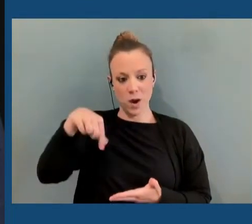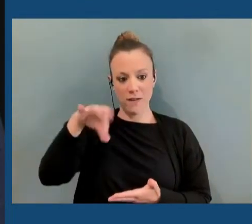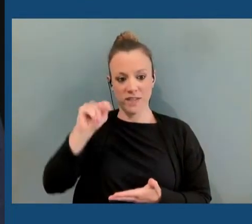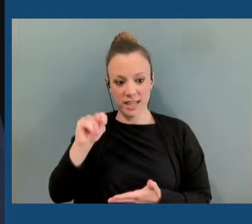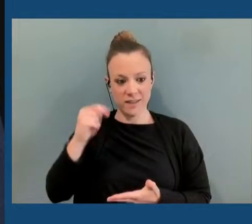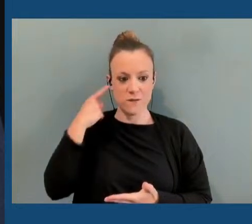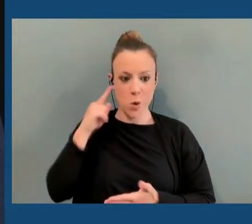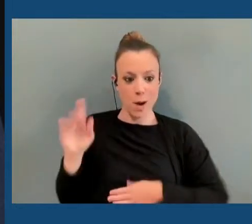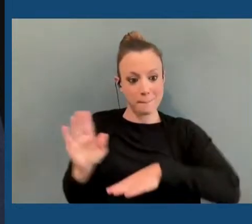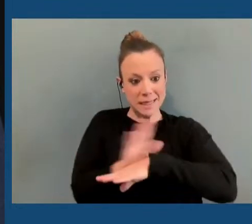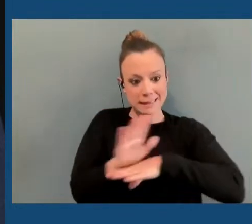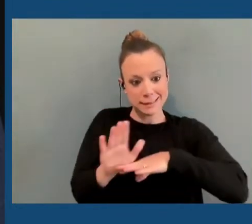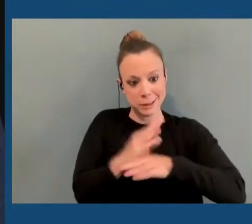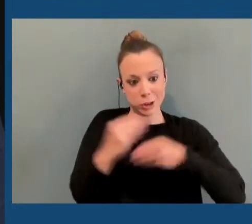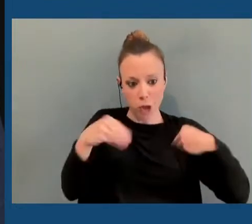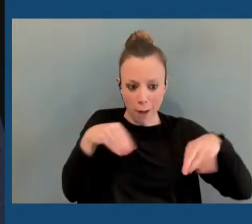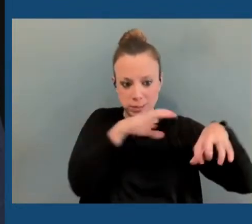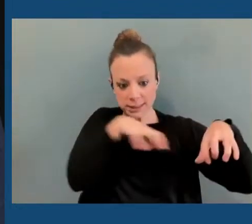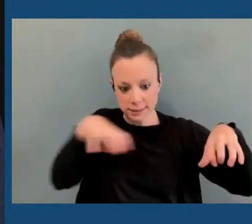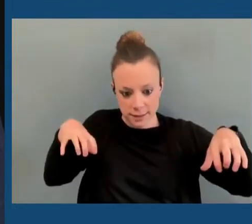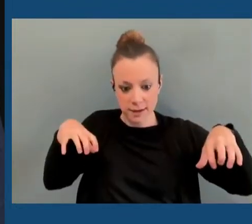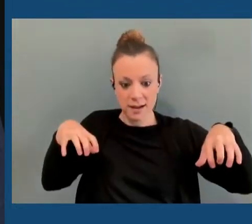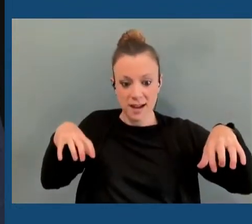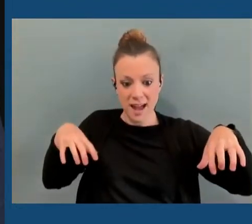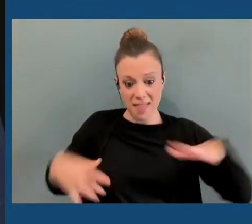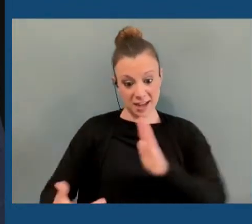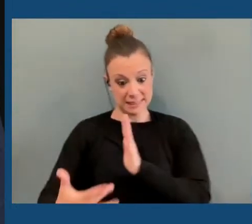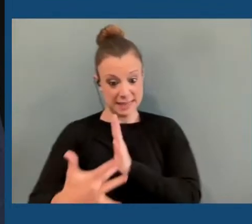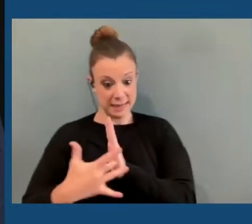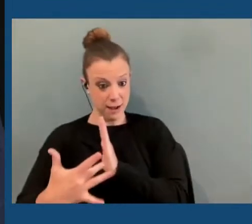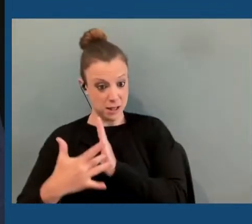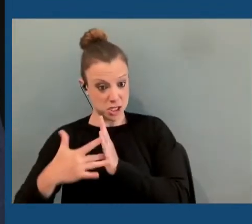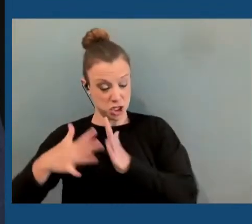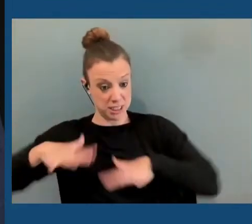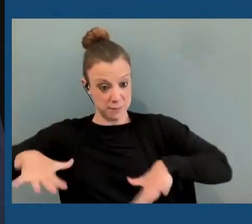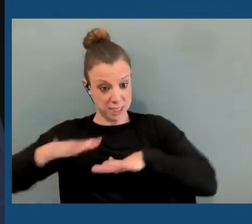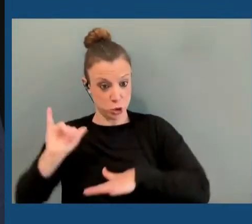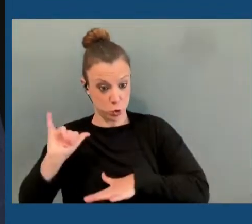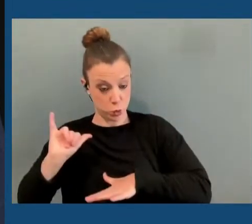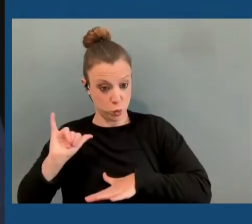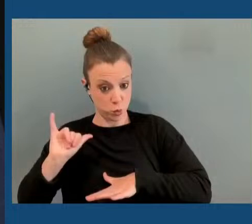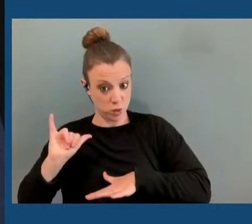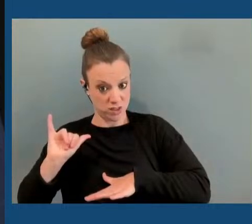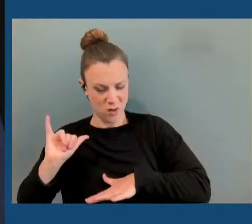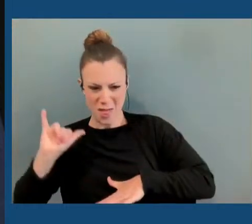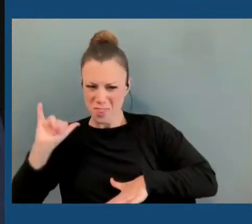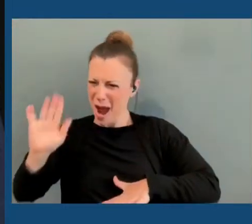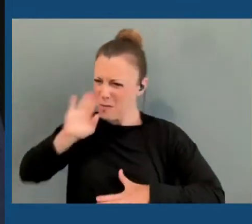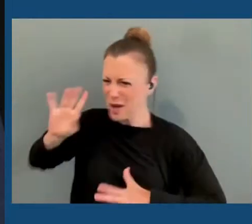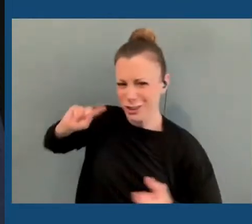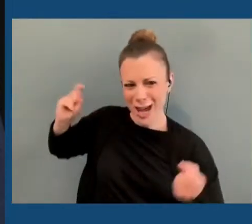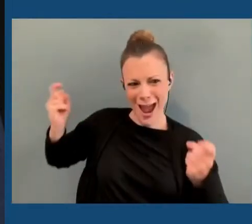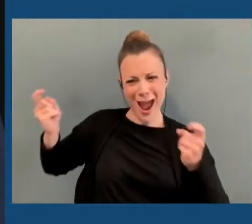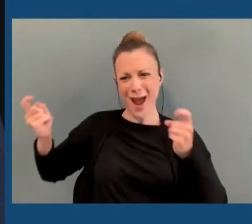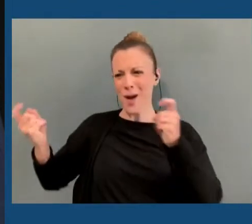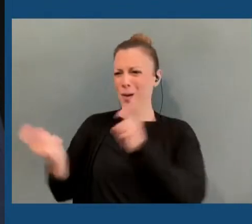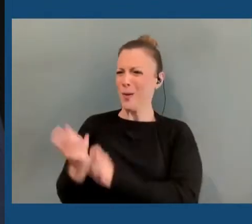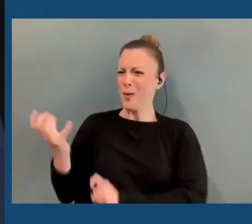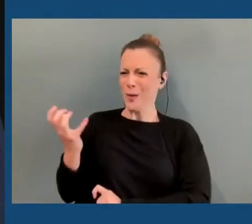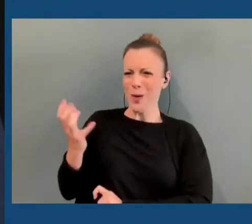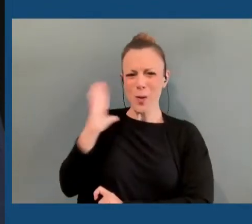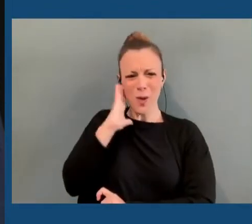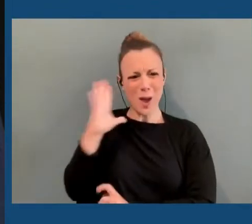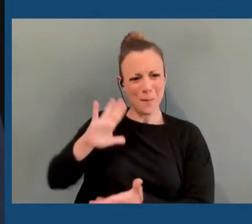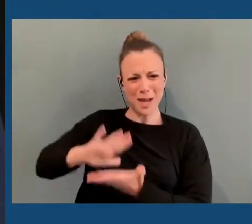look like. So look what we're going from. This is going to be one of the legacies of this community. A community